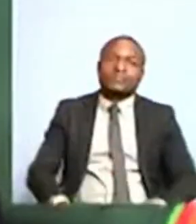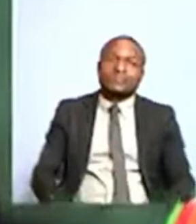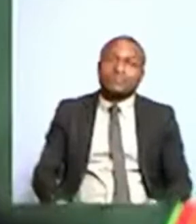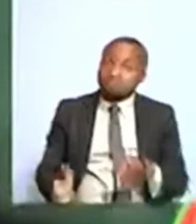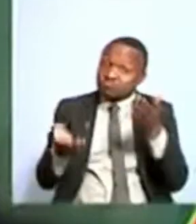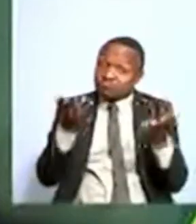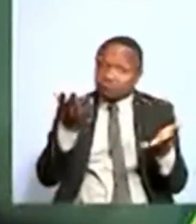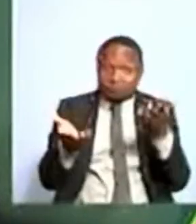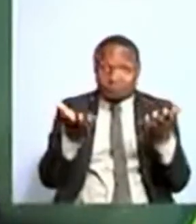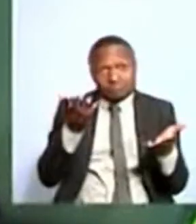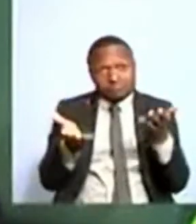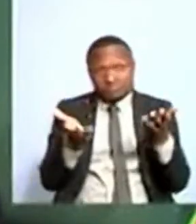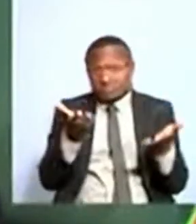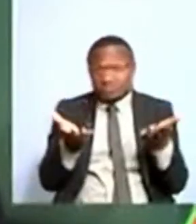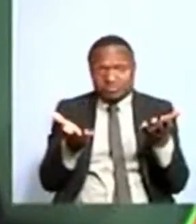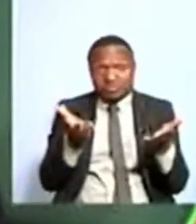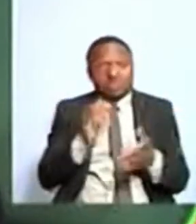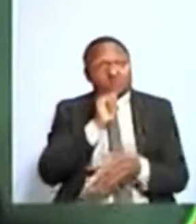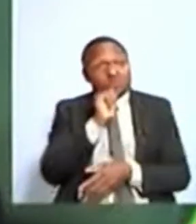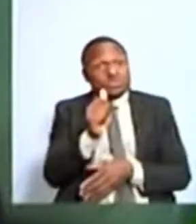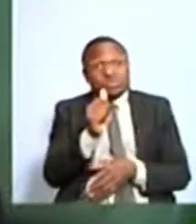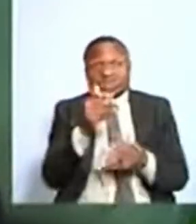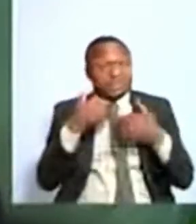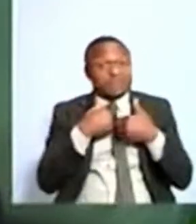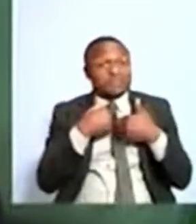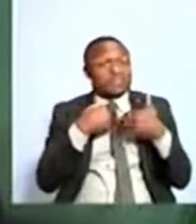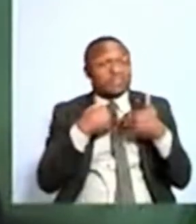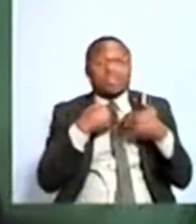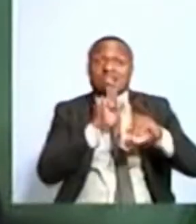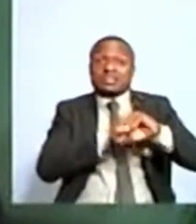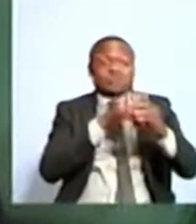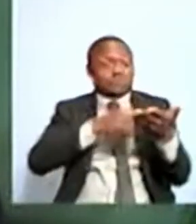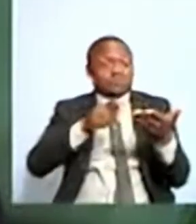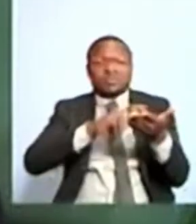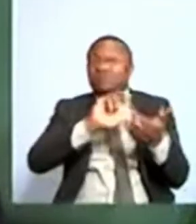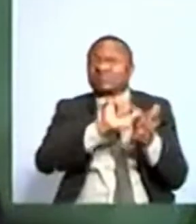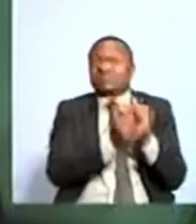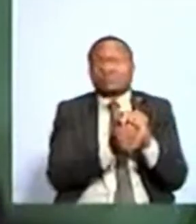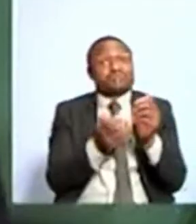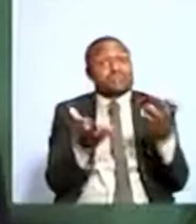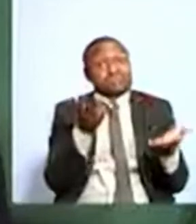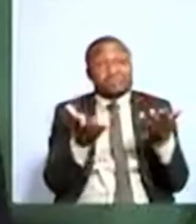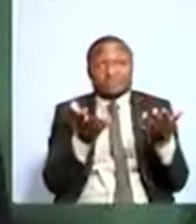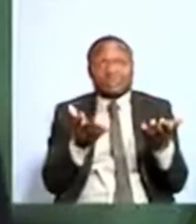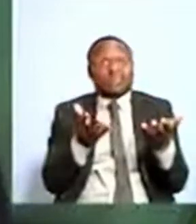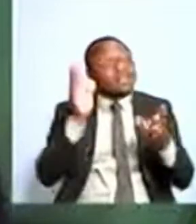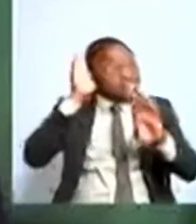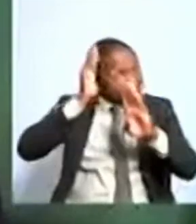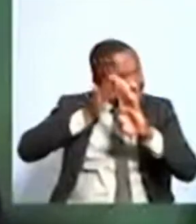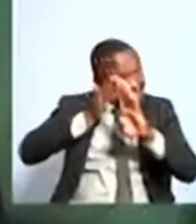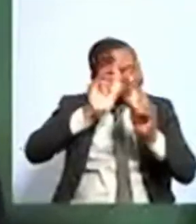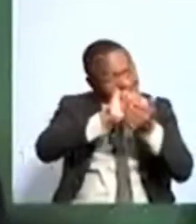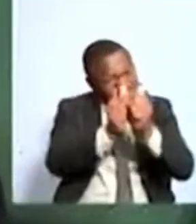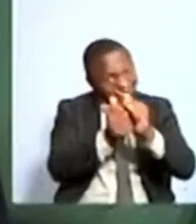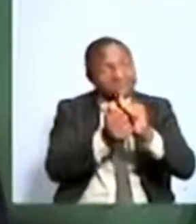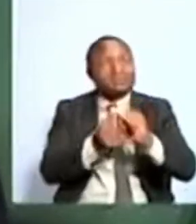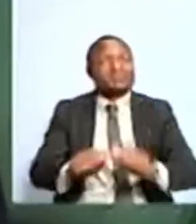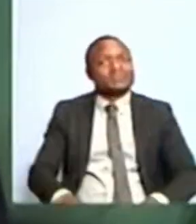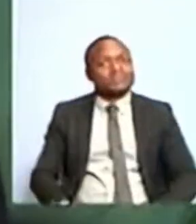Maybe you didn't take time to read the amendment. So just stick to the amendment.